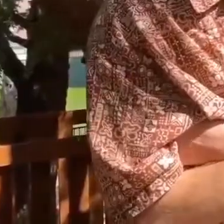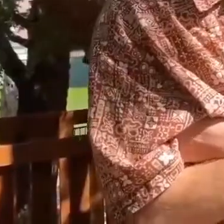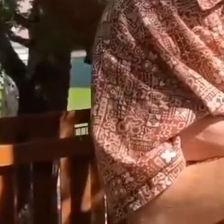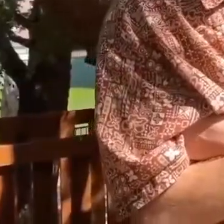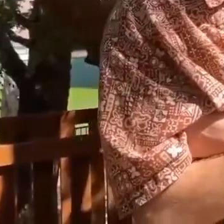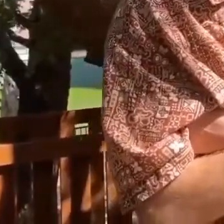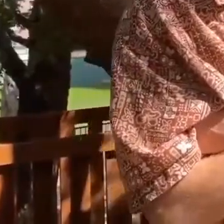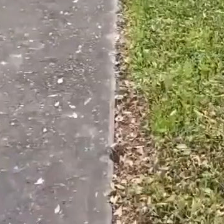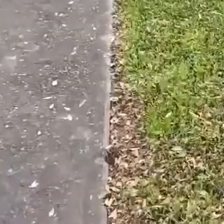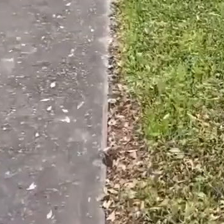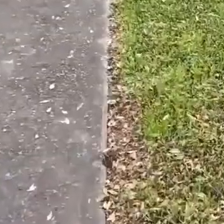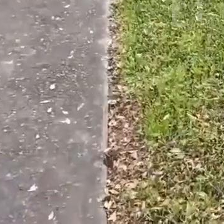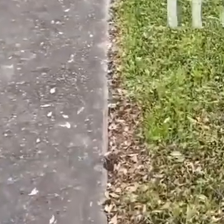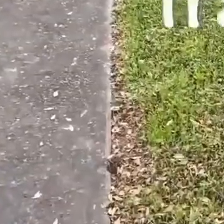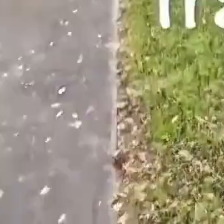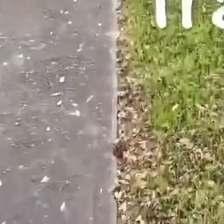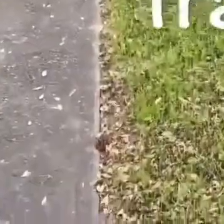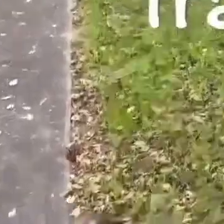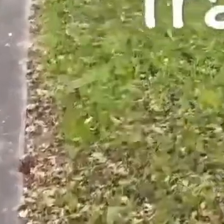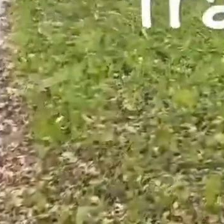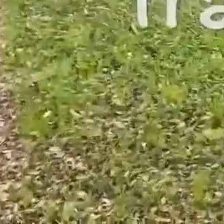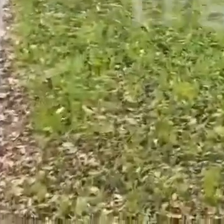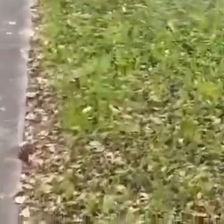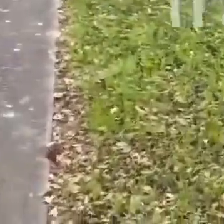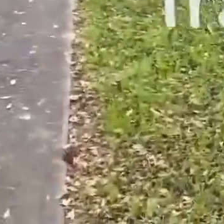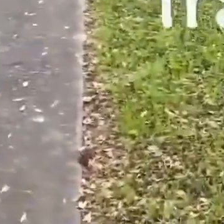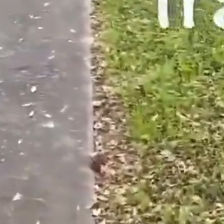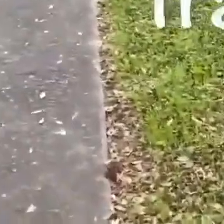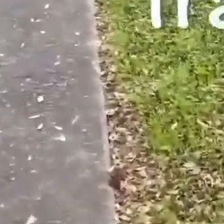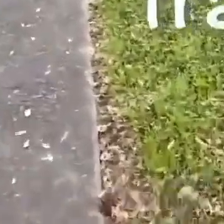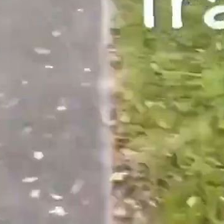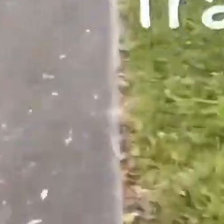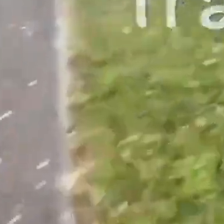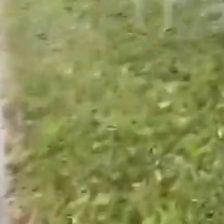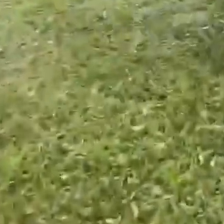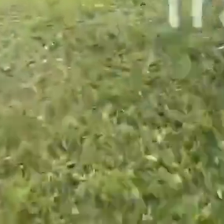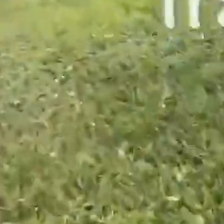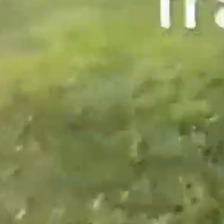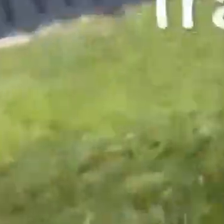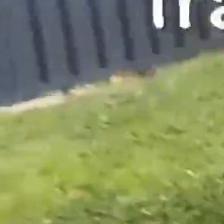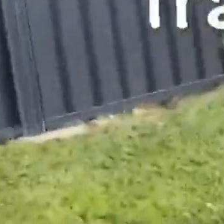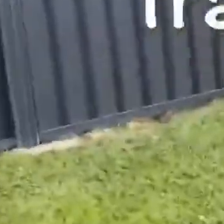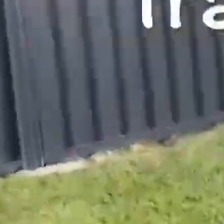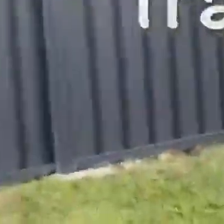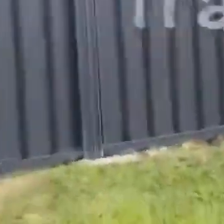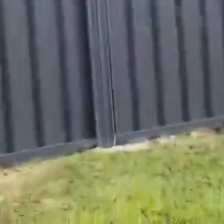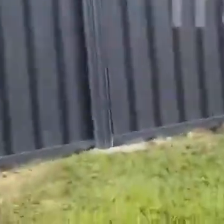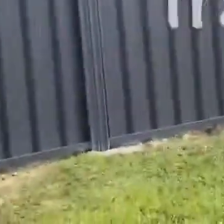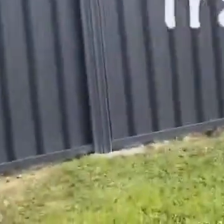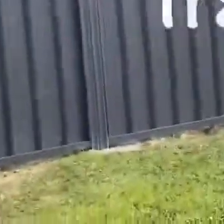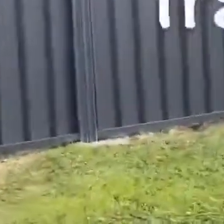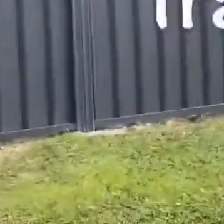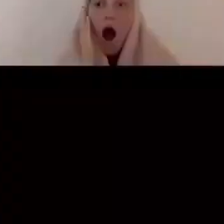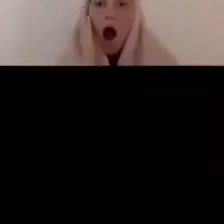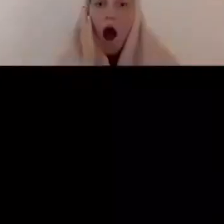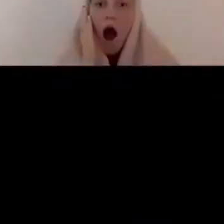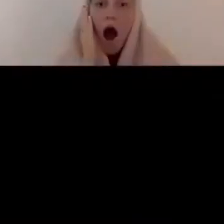Kids Church channel. The name of Jesus, every name should bow